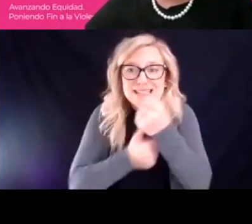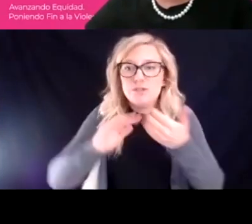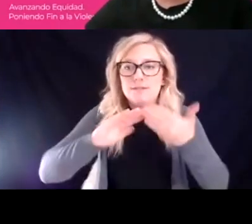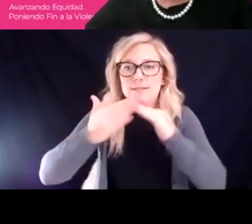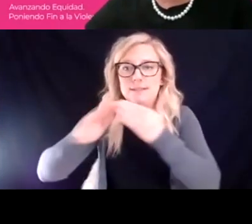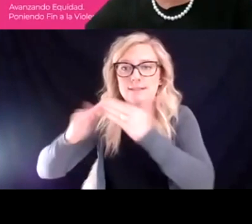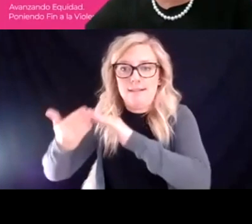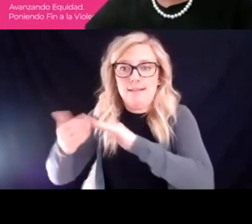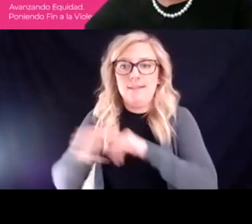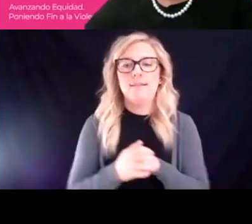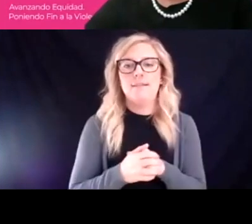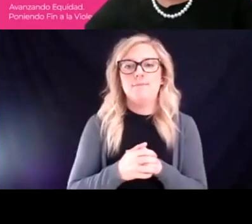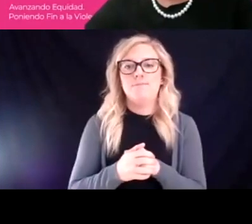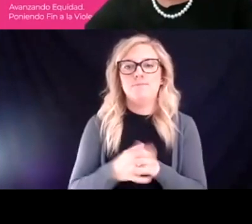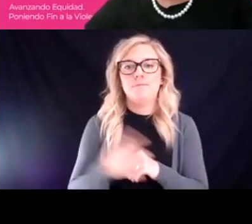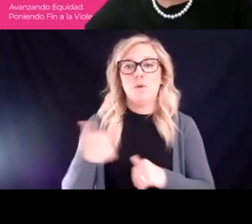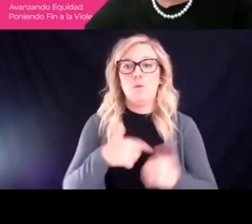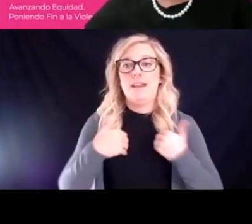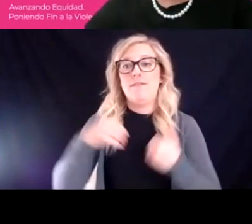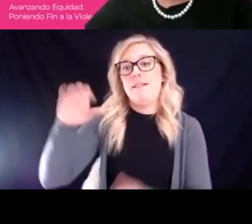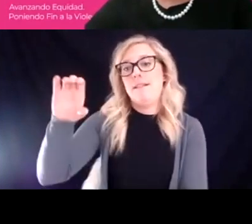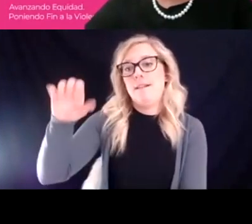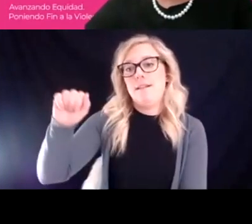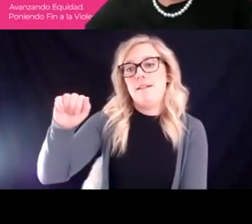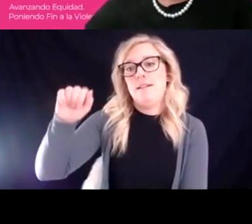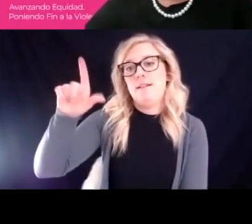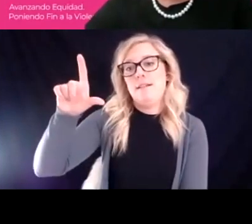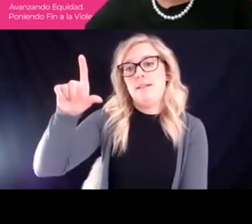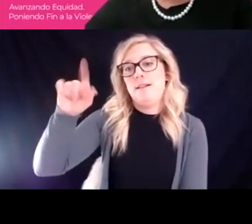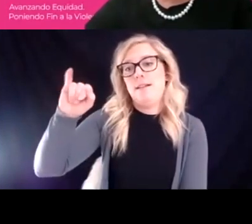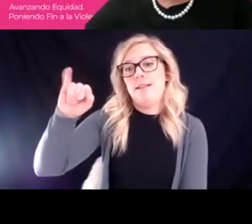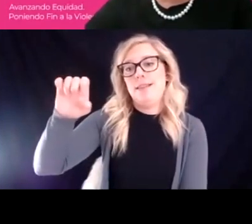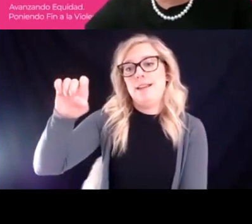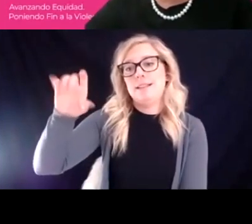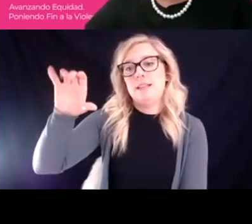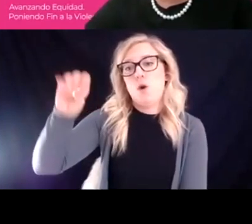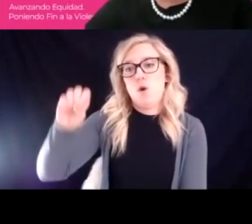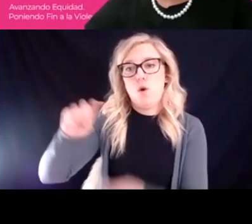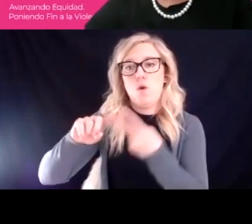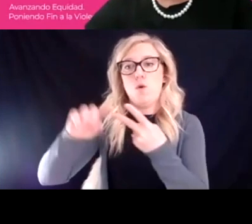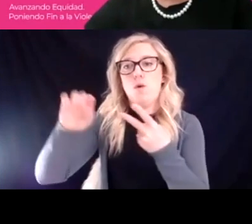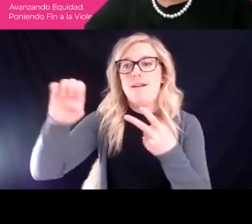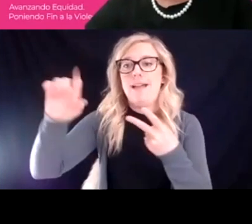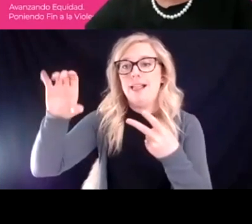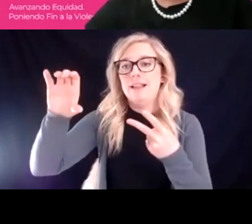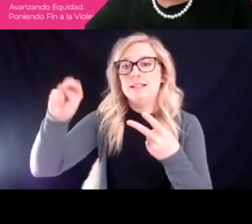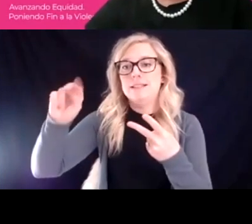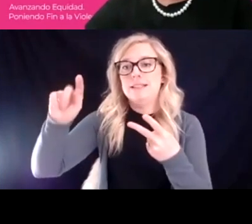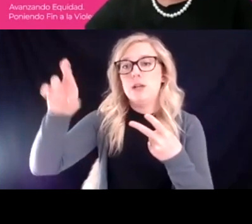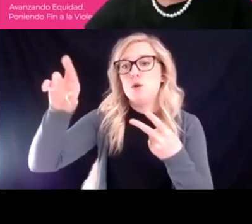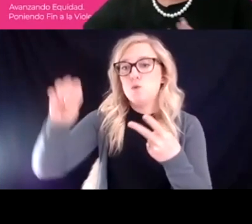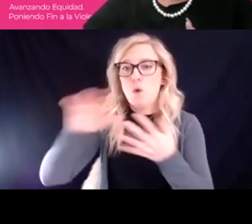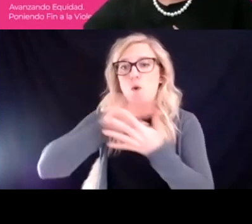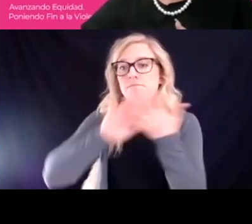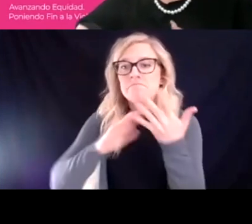We have a Galexico. We have El Centro. And they have all of their meetings there, their government meetings,